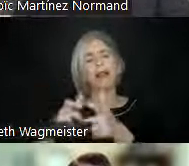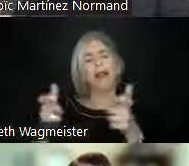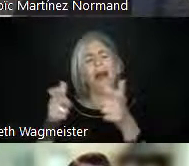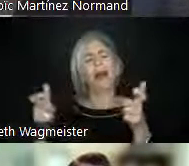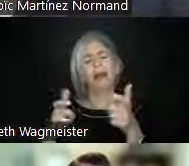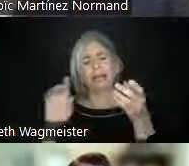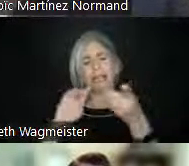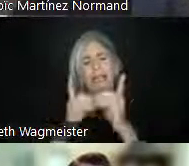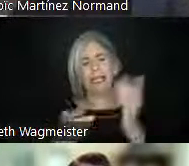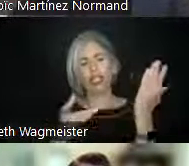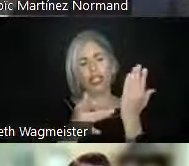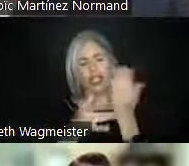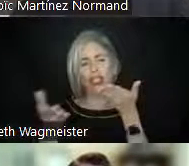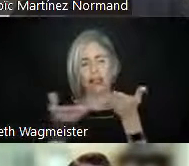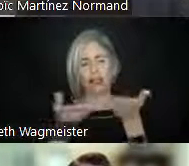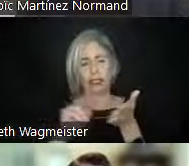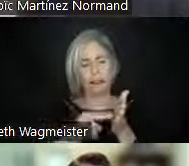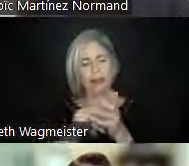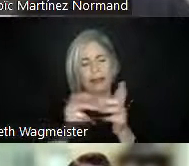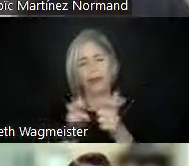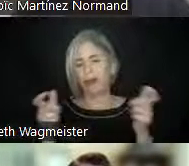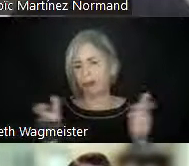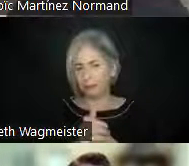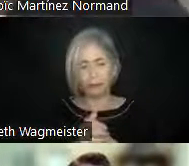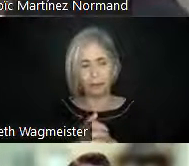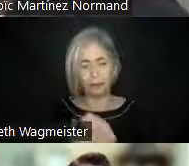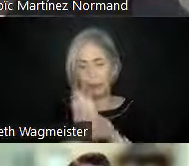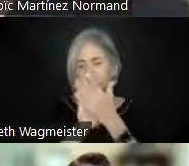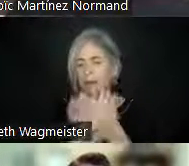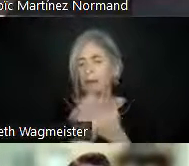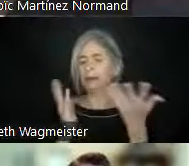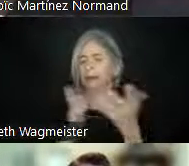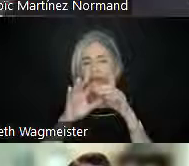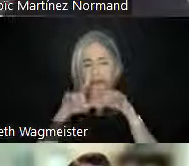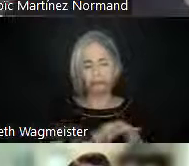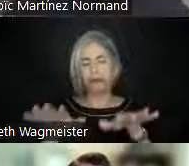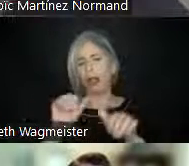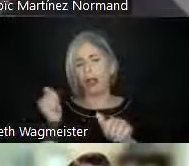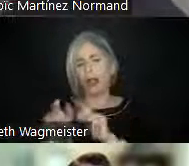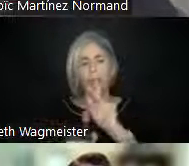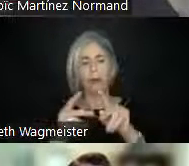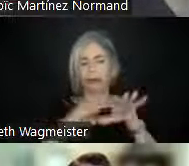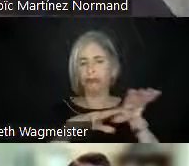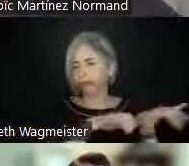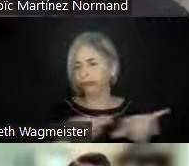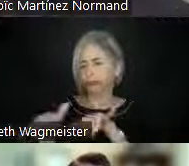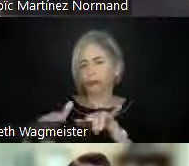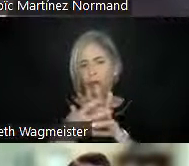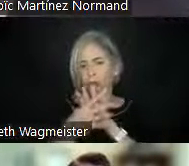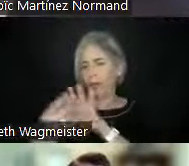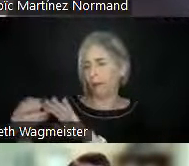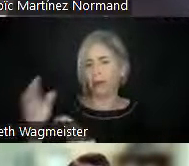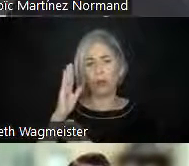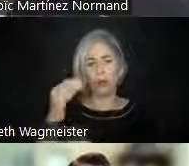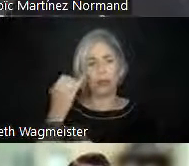digital services, this really means something. It becomes a spillover effect also from the private market if